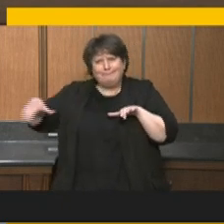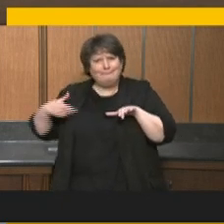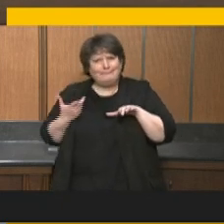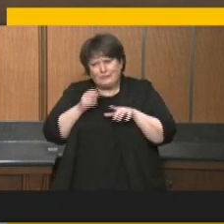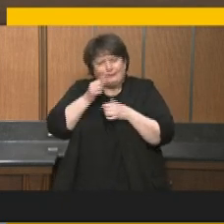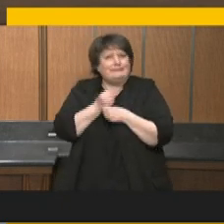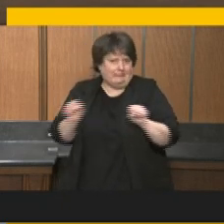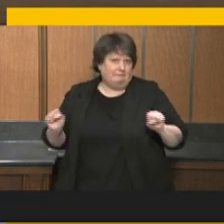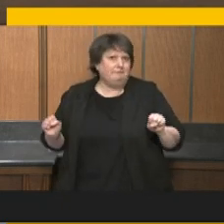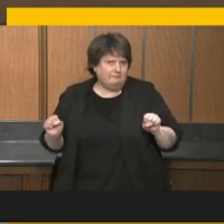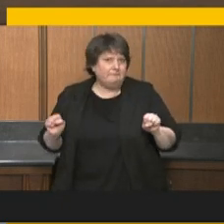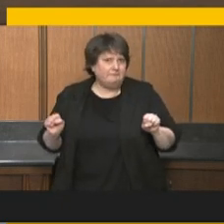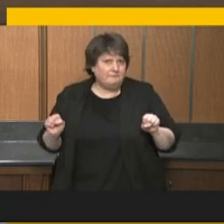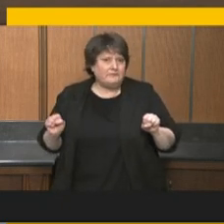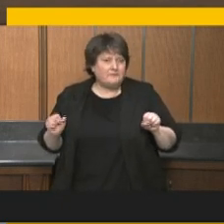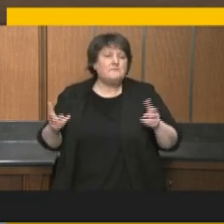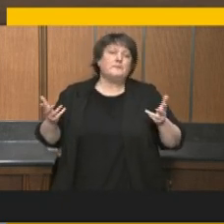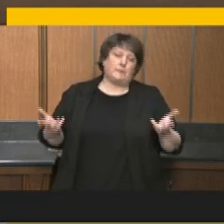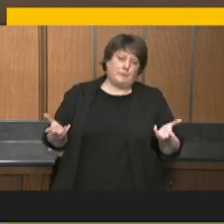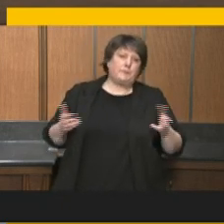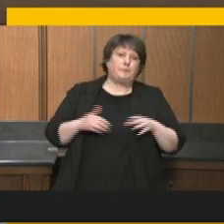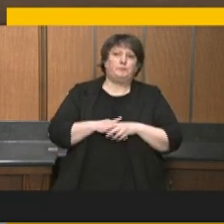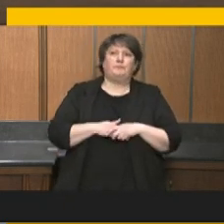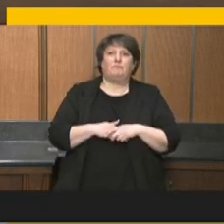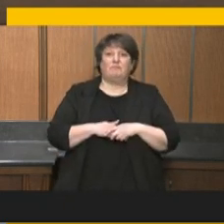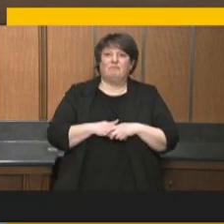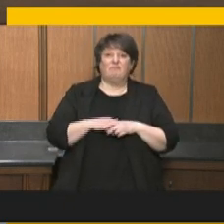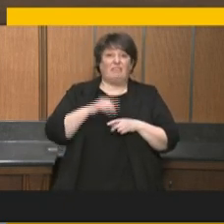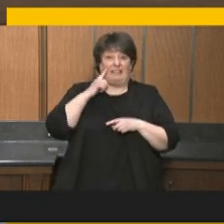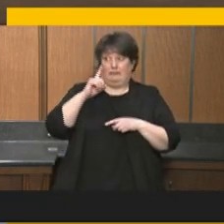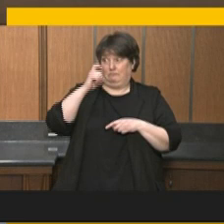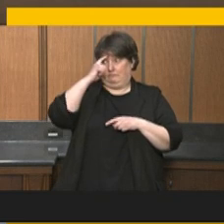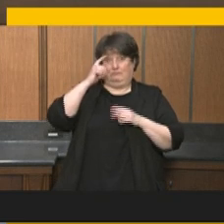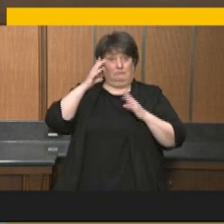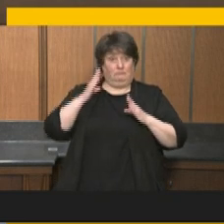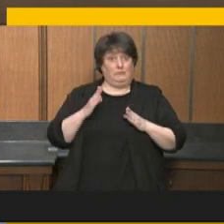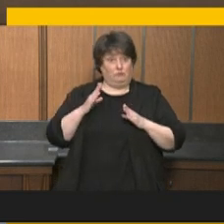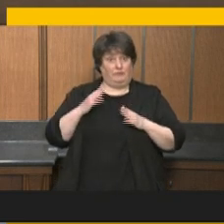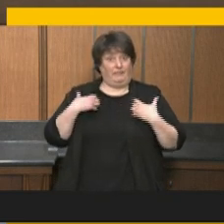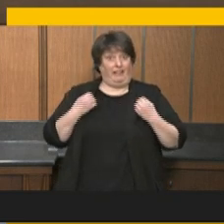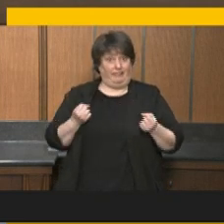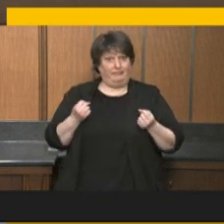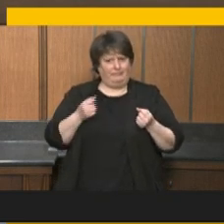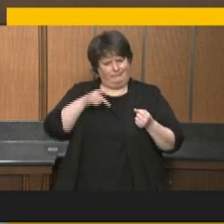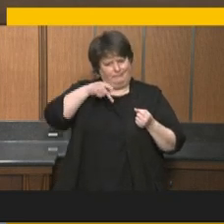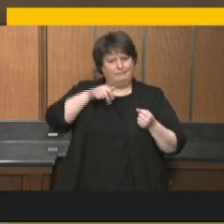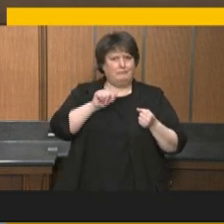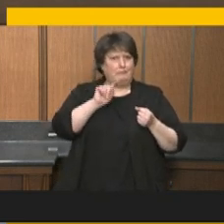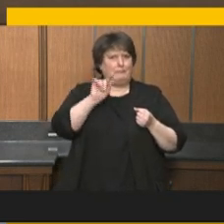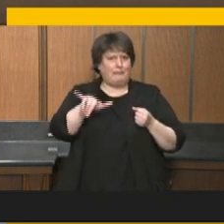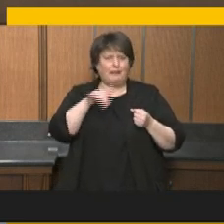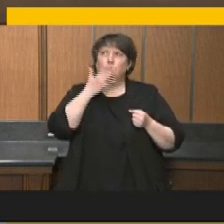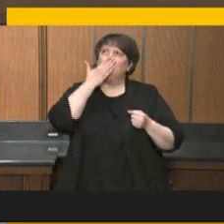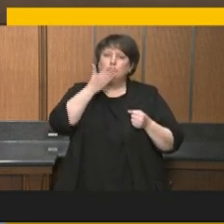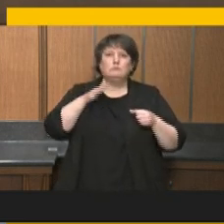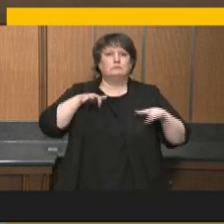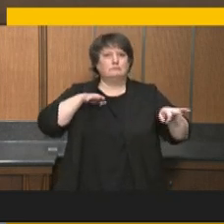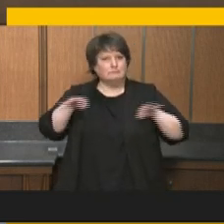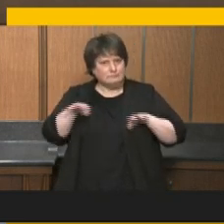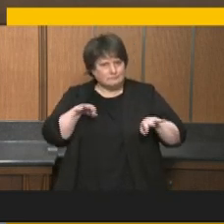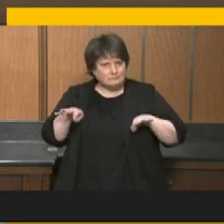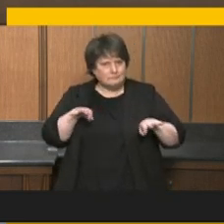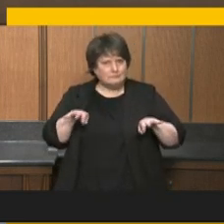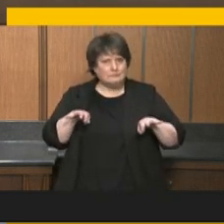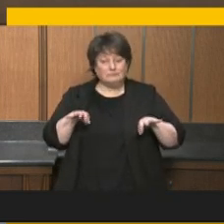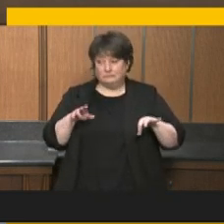say, and I think that Patty has been very good at explaining this to Canadians, we are working